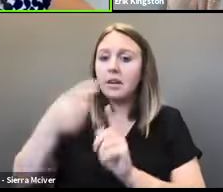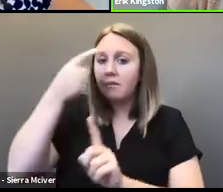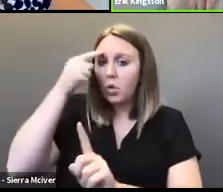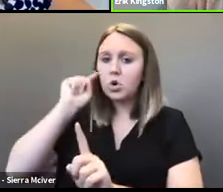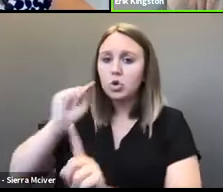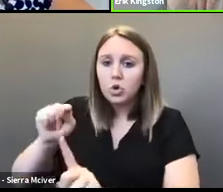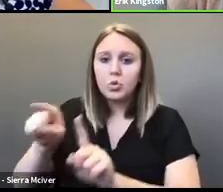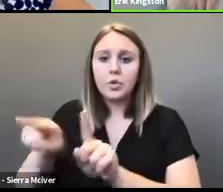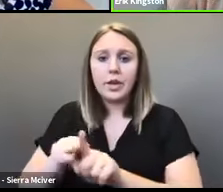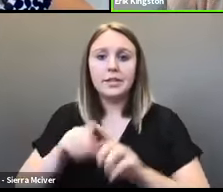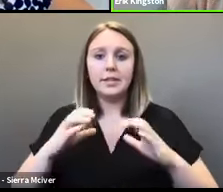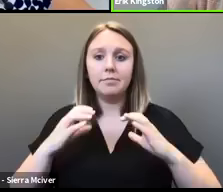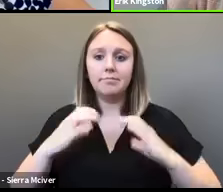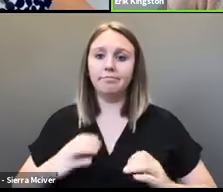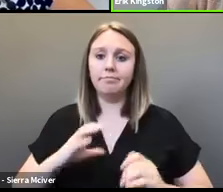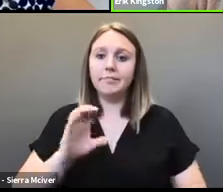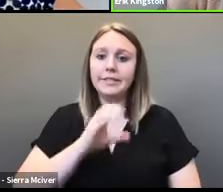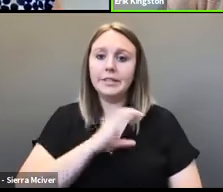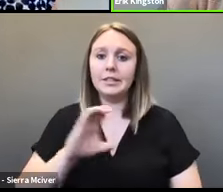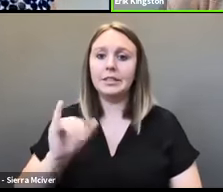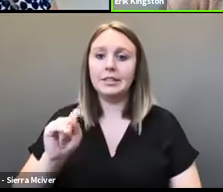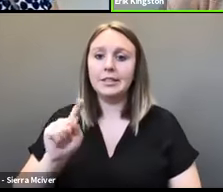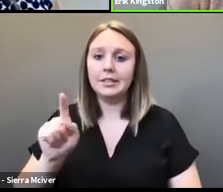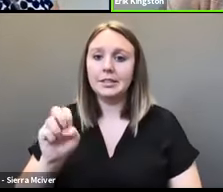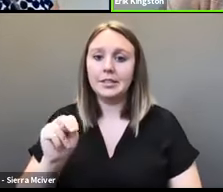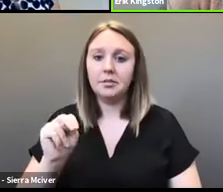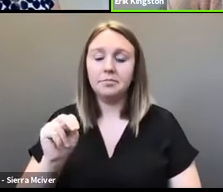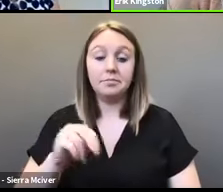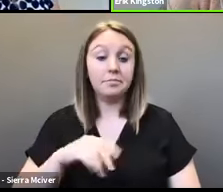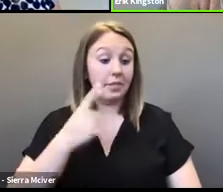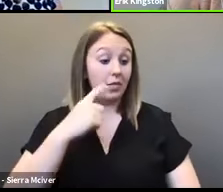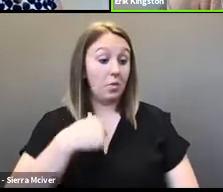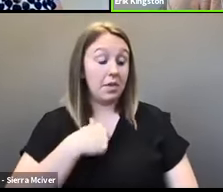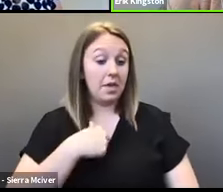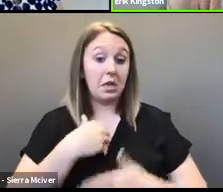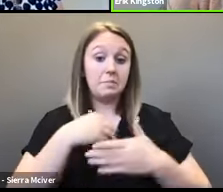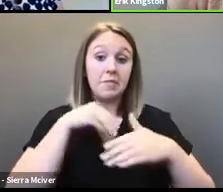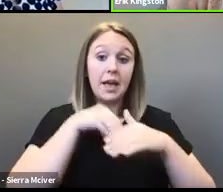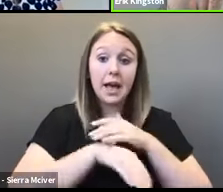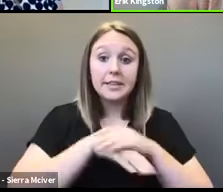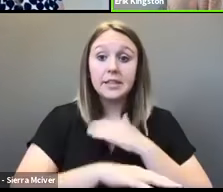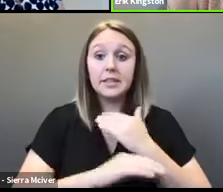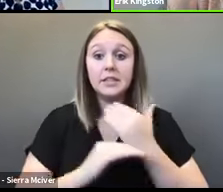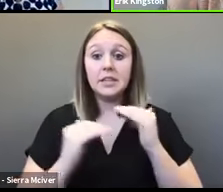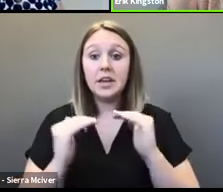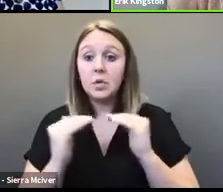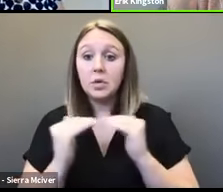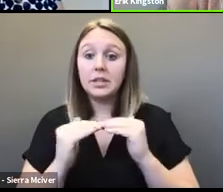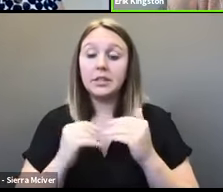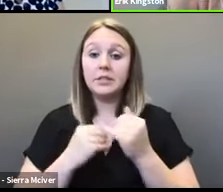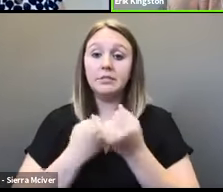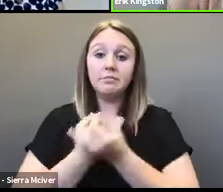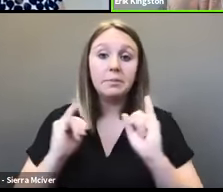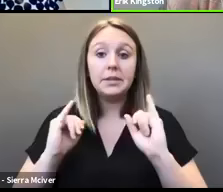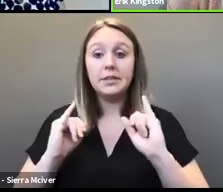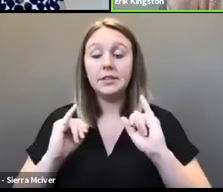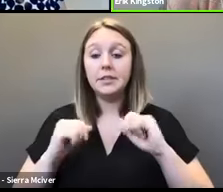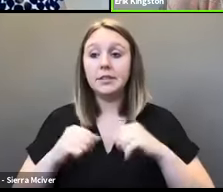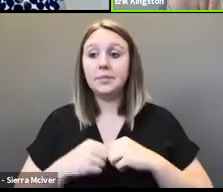It means, um, access, equity, uh, independence, um,